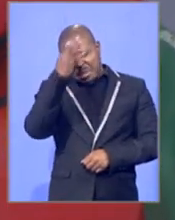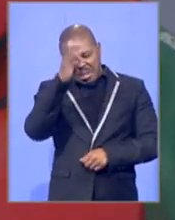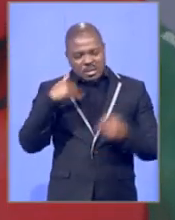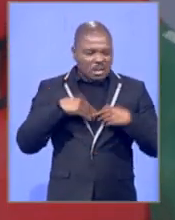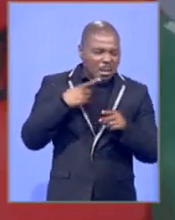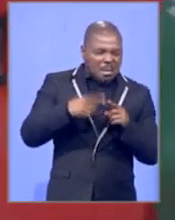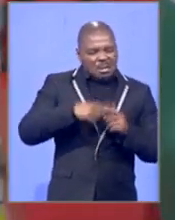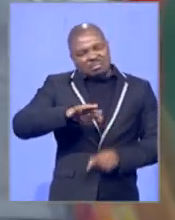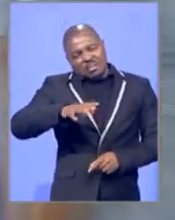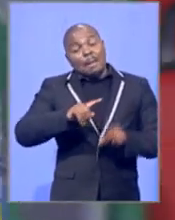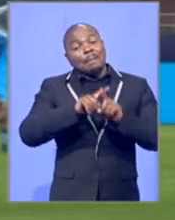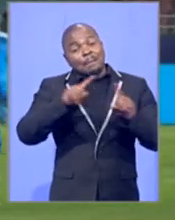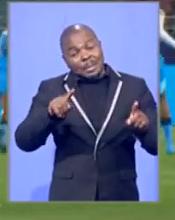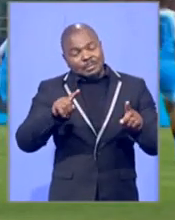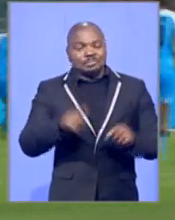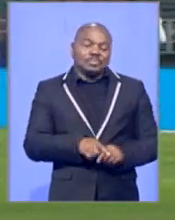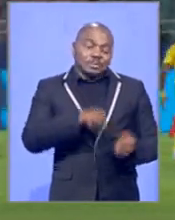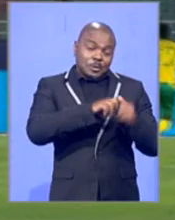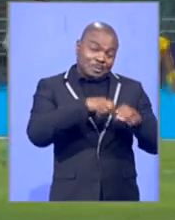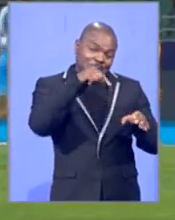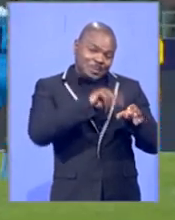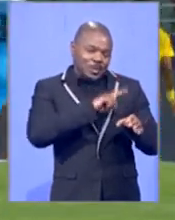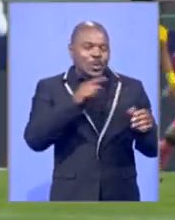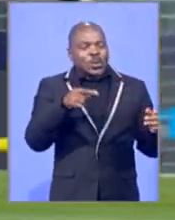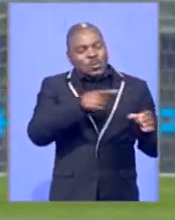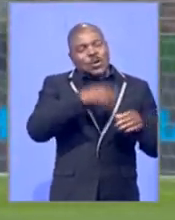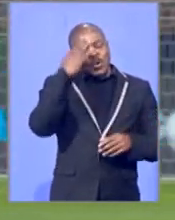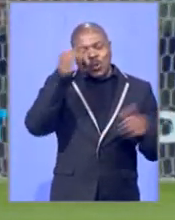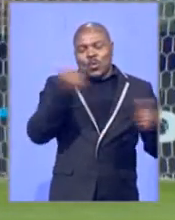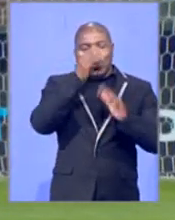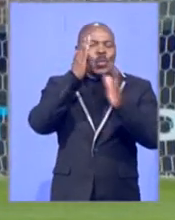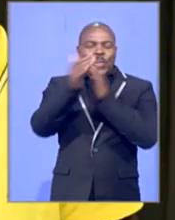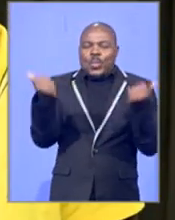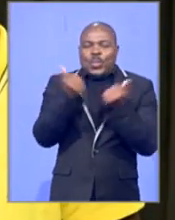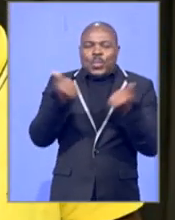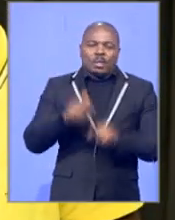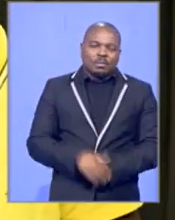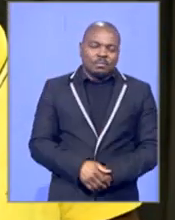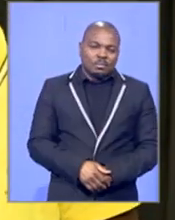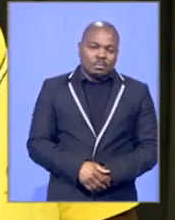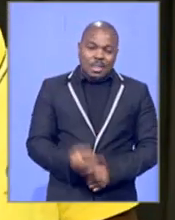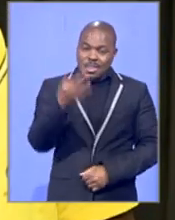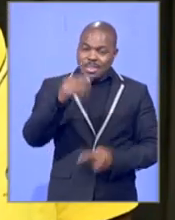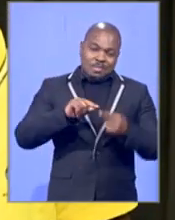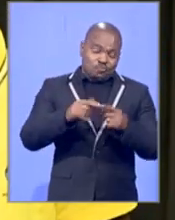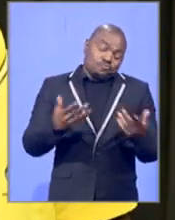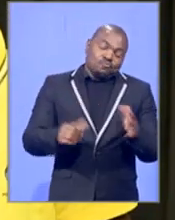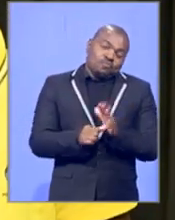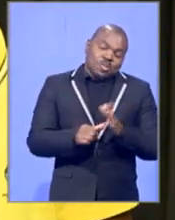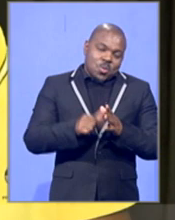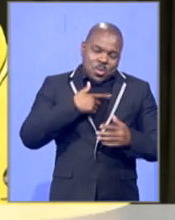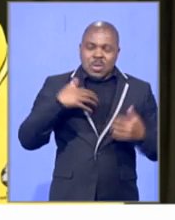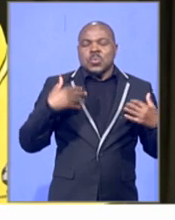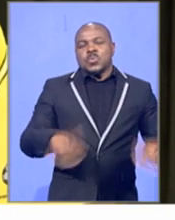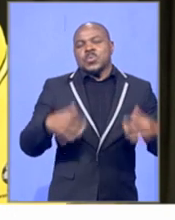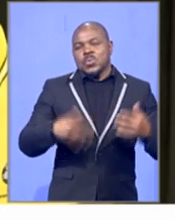itumedisa, seo se ne se dira ke gore Banyana Banyana ba ne ba setse ba itse fa ba fetetse kwa pele. 3 points is 3 points. We are super